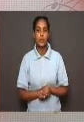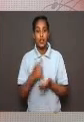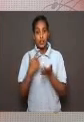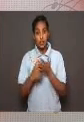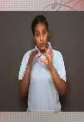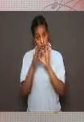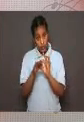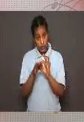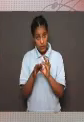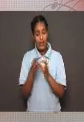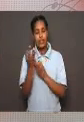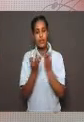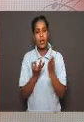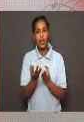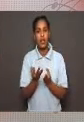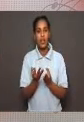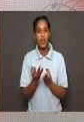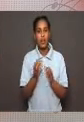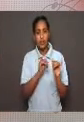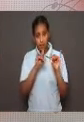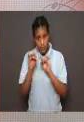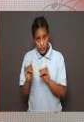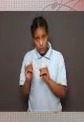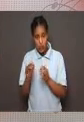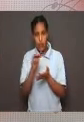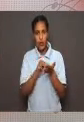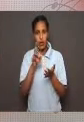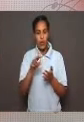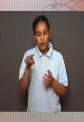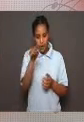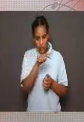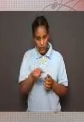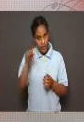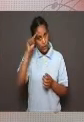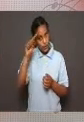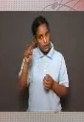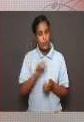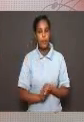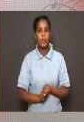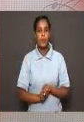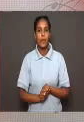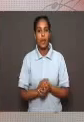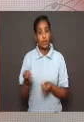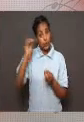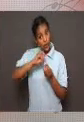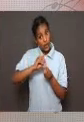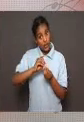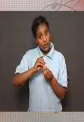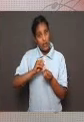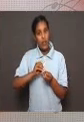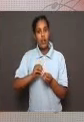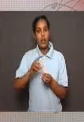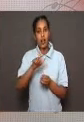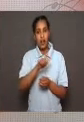This bonding is explained in terms of molecular orbital theory, as well as the